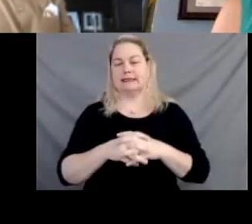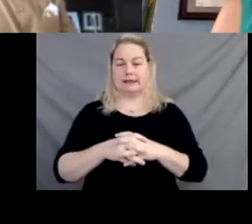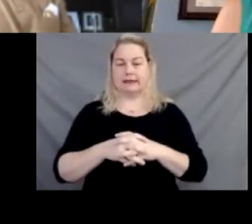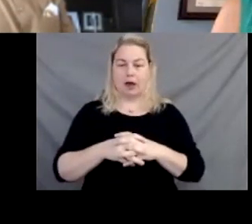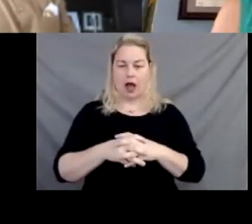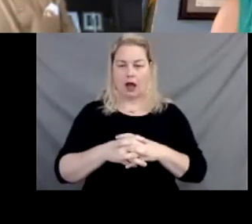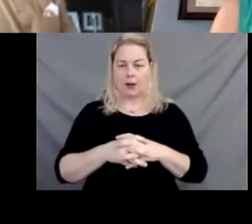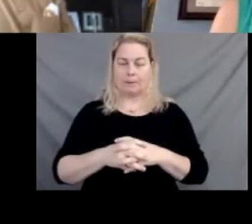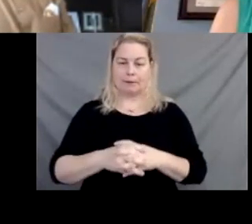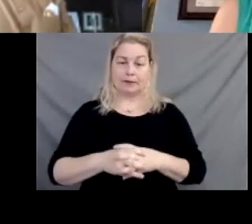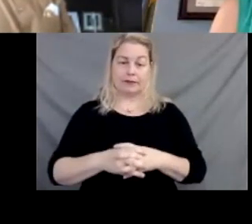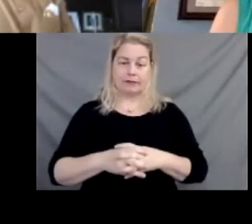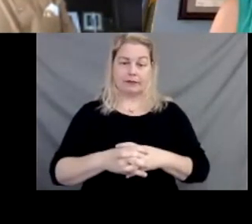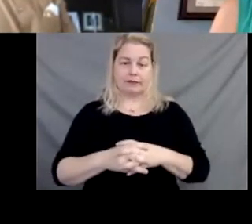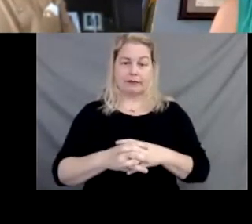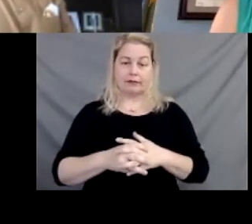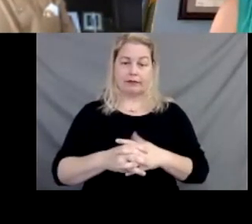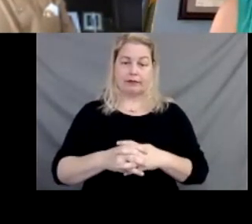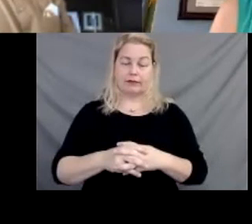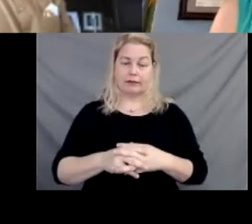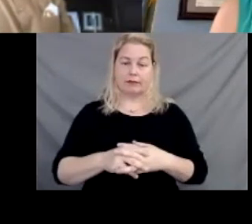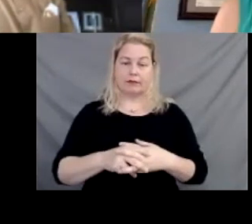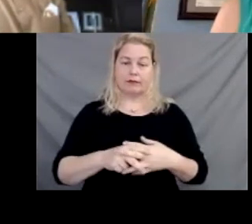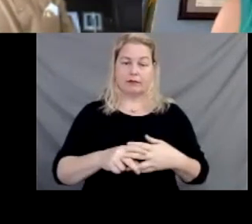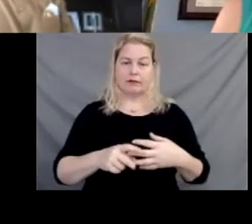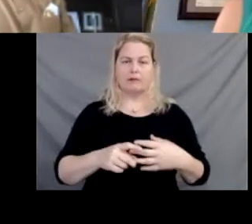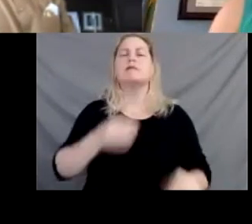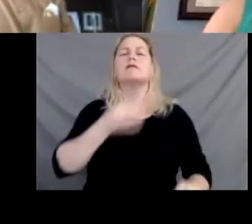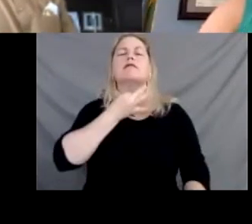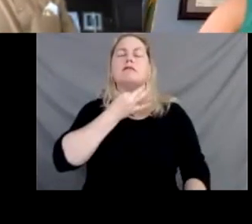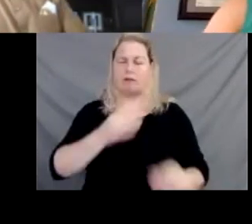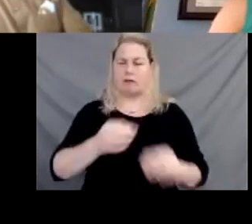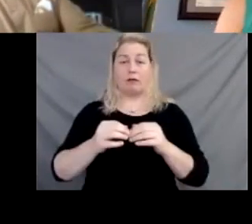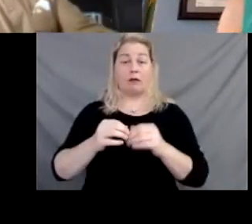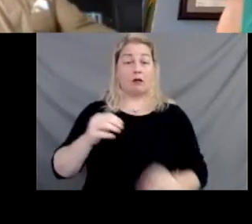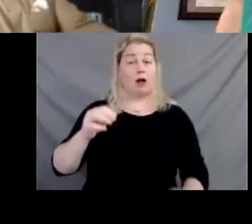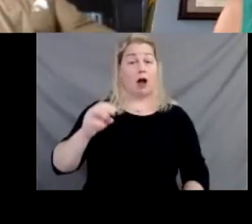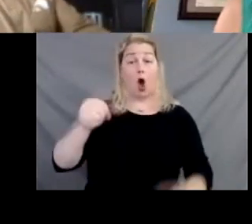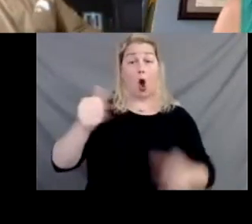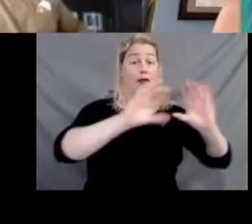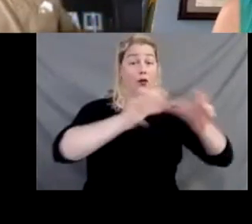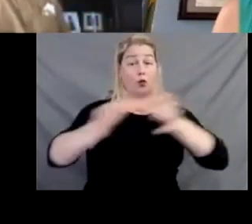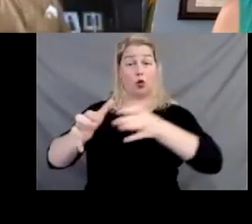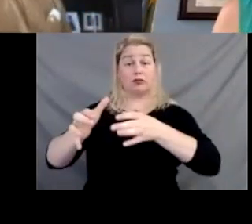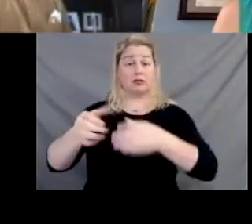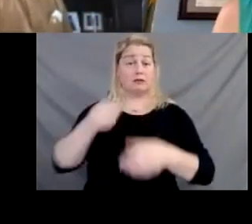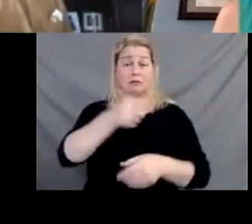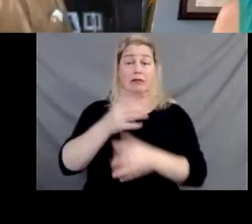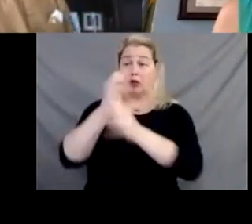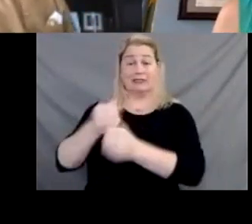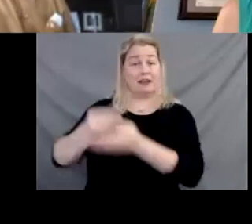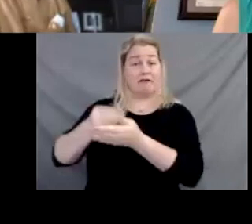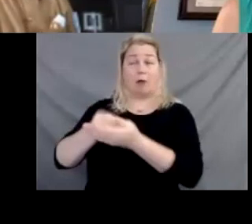in going forward how we're coordinating with other bodies that are also receiving stimulus funds and making